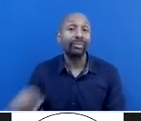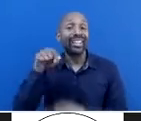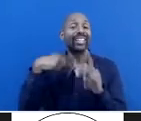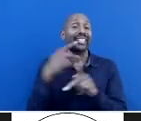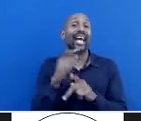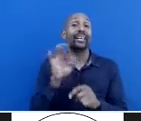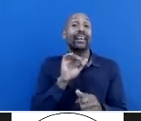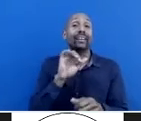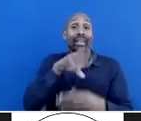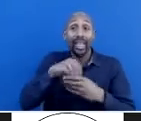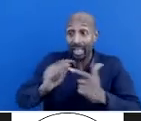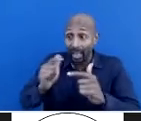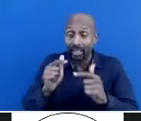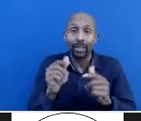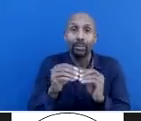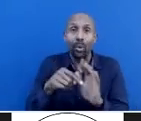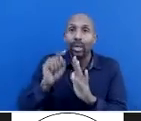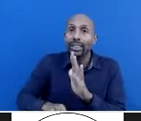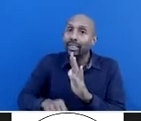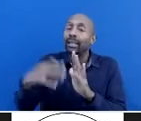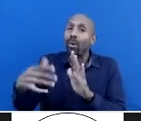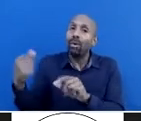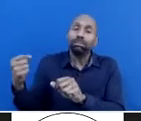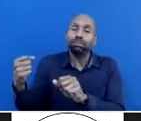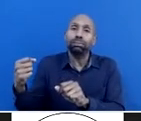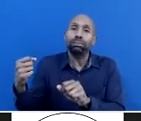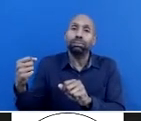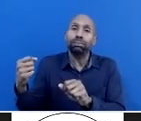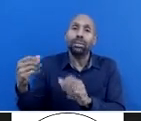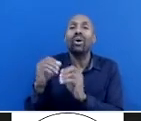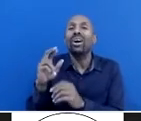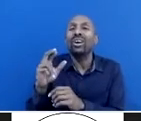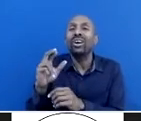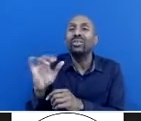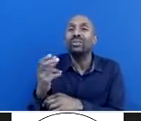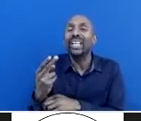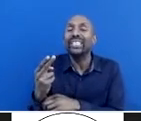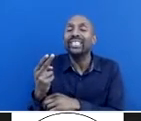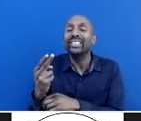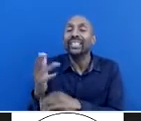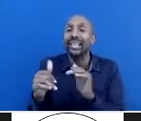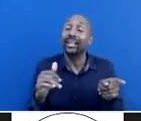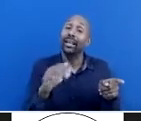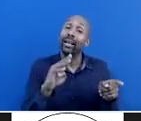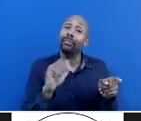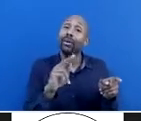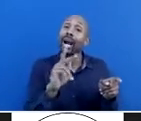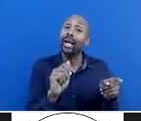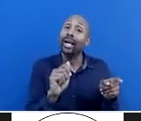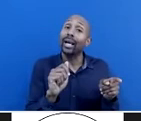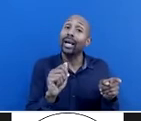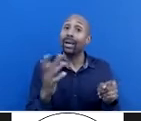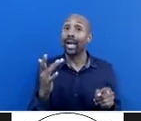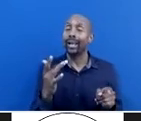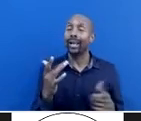of Baraka, is that they don't call it reducing it to writing for nothing. When you put pen